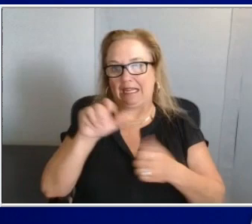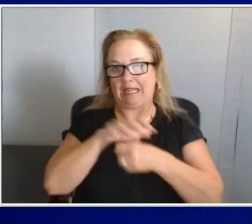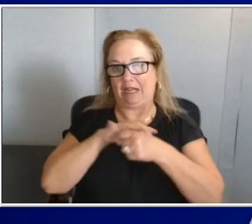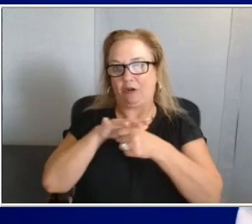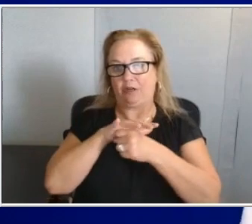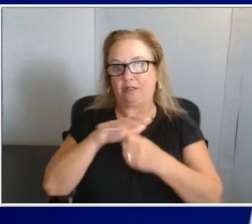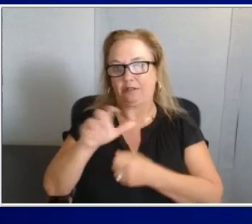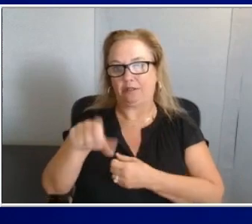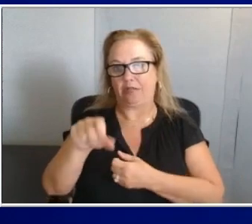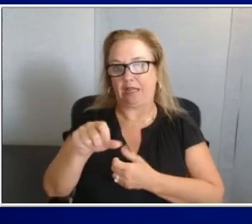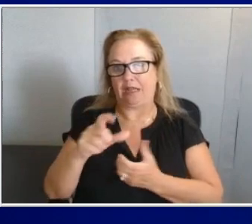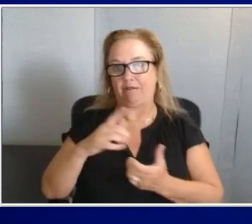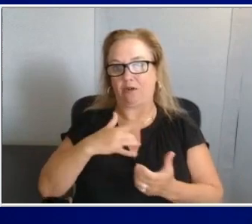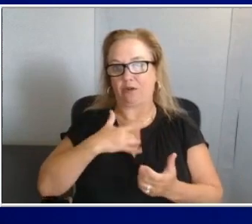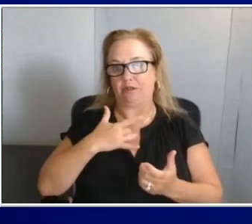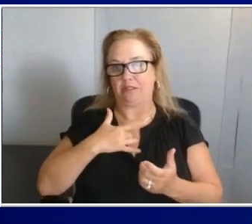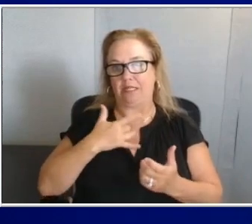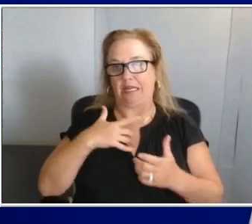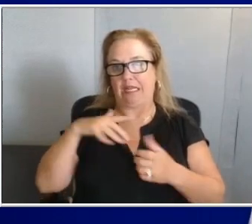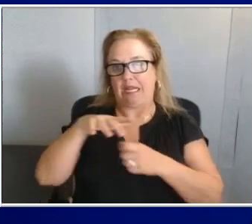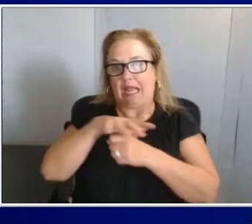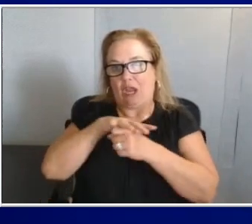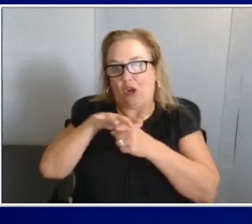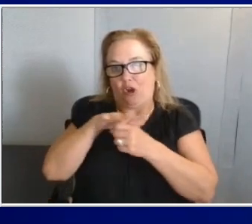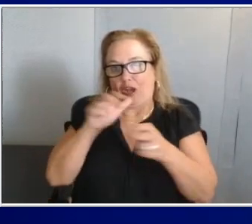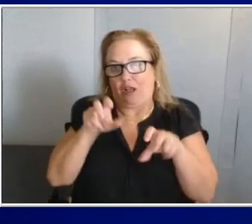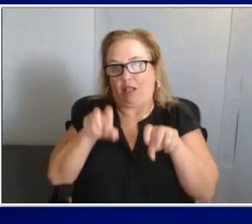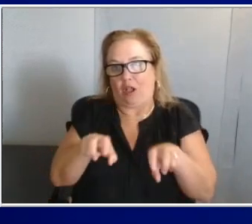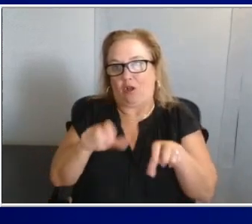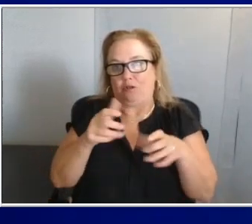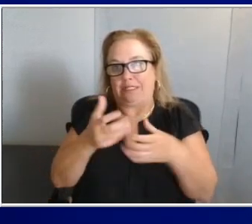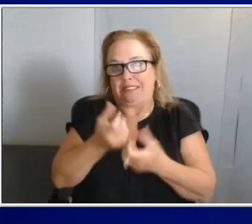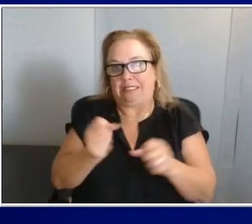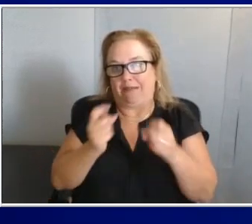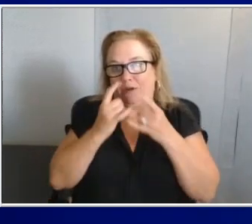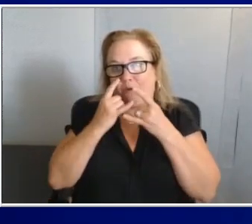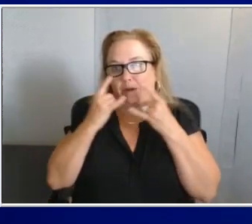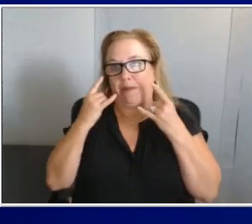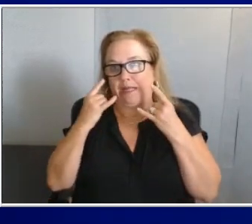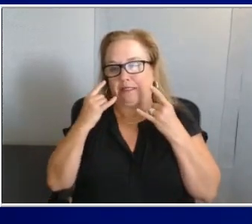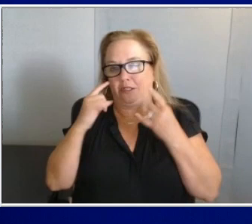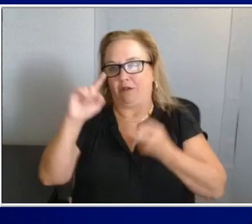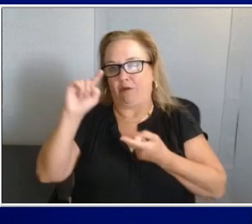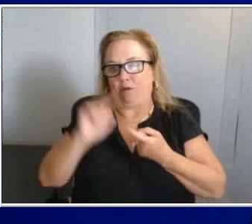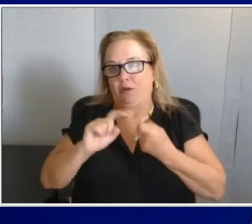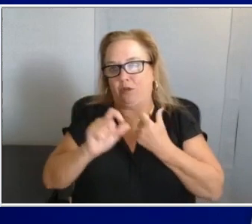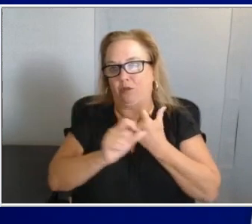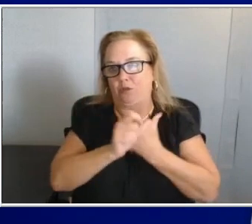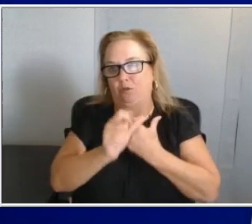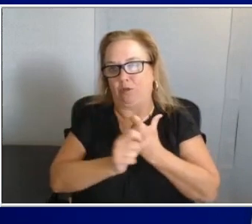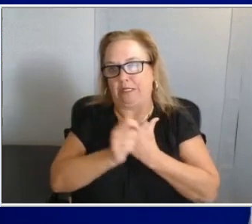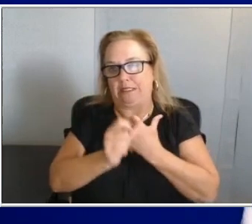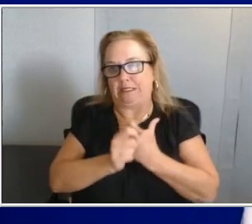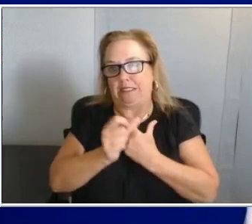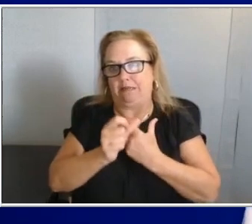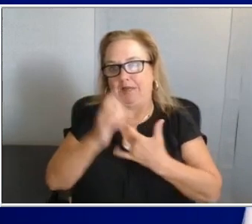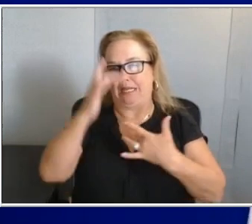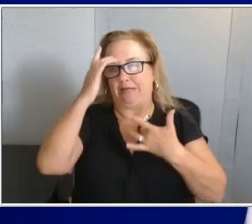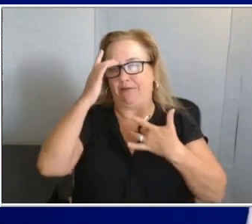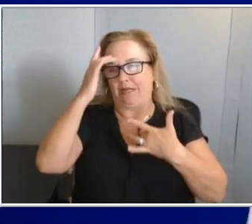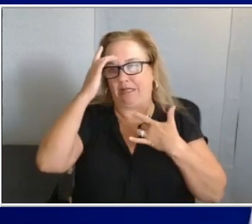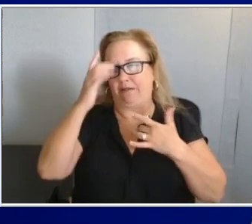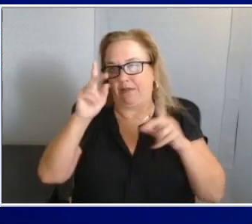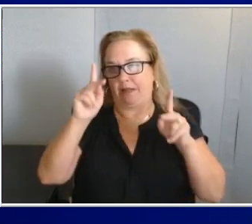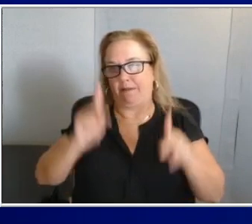I mean, I think if you're sitting in proximity to someone, it is probably safer to mask. You will have a reduced risk of getting infected if that person